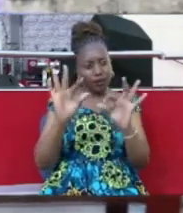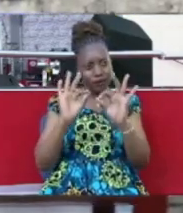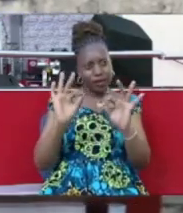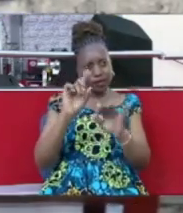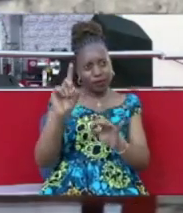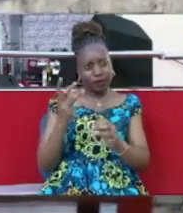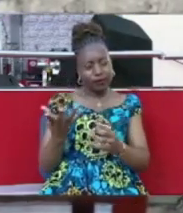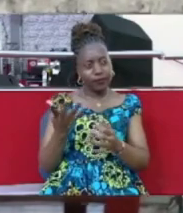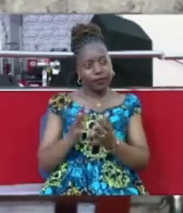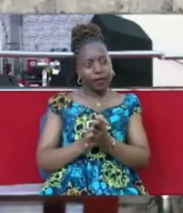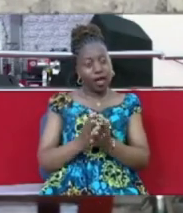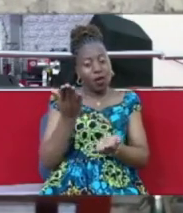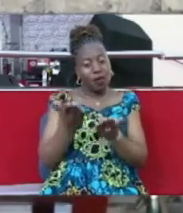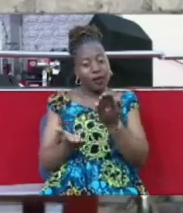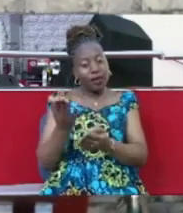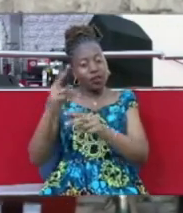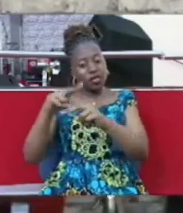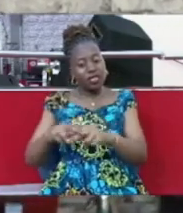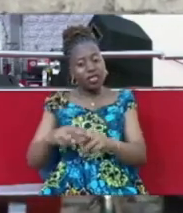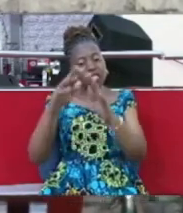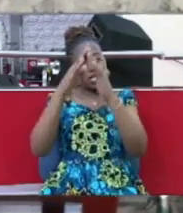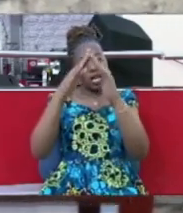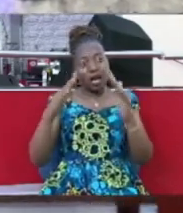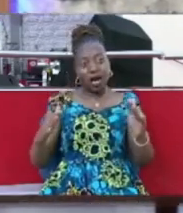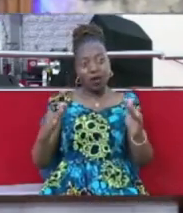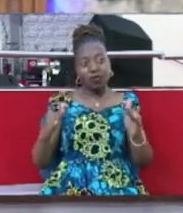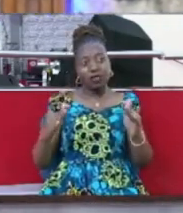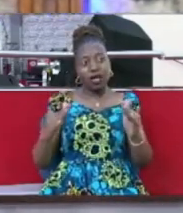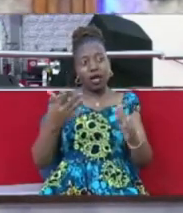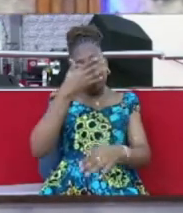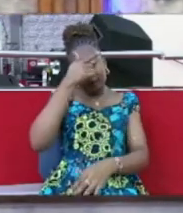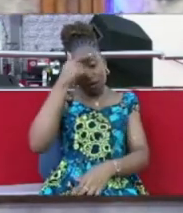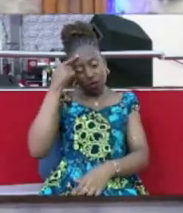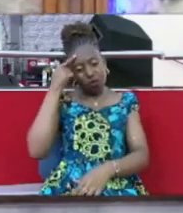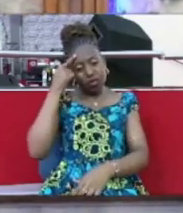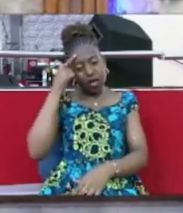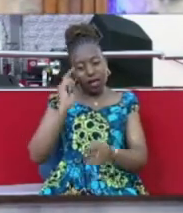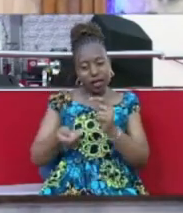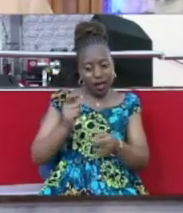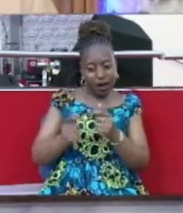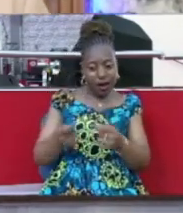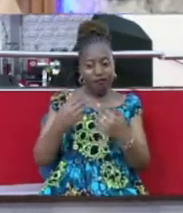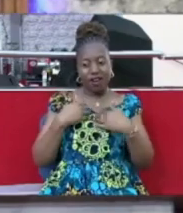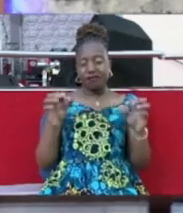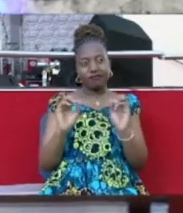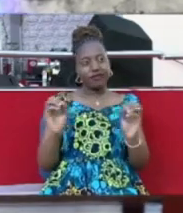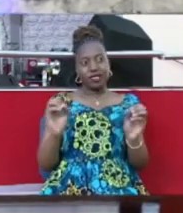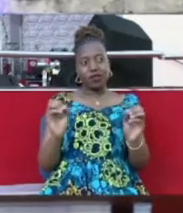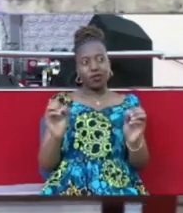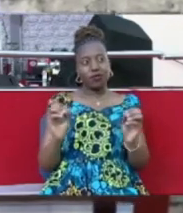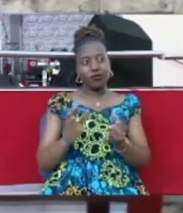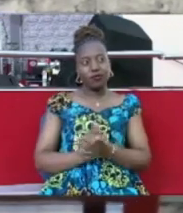Or will you sit in your house because there is no drum like what we are having here? Praise